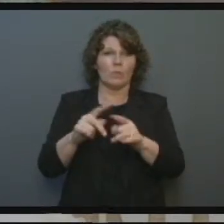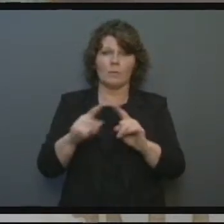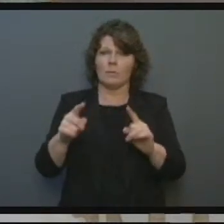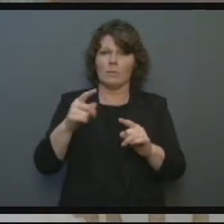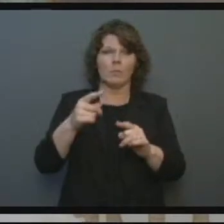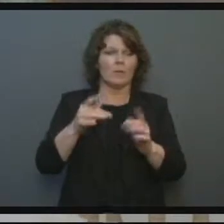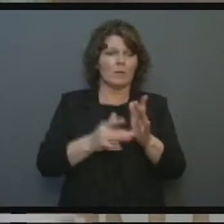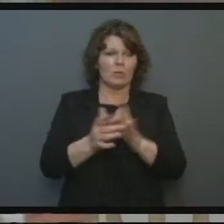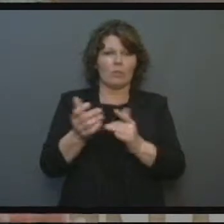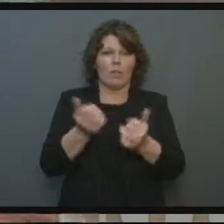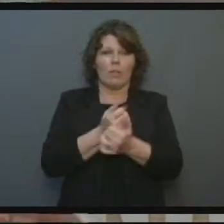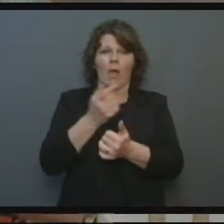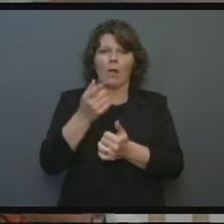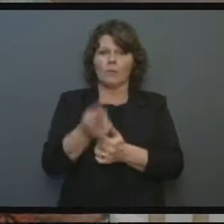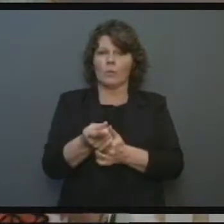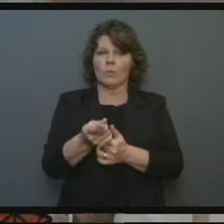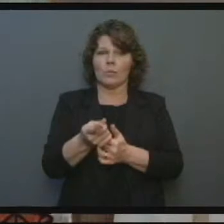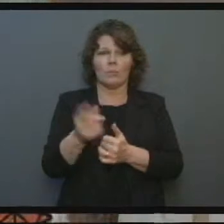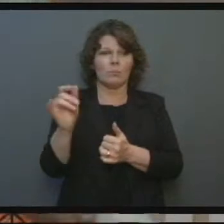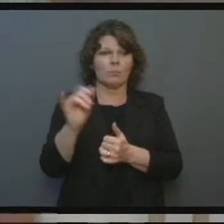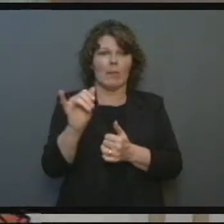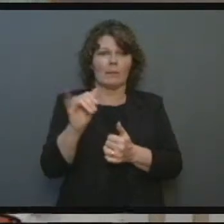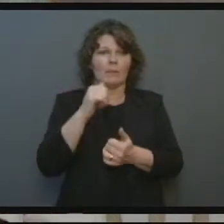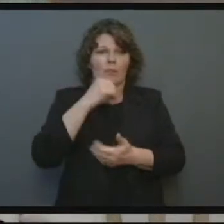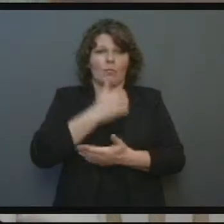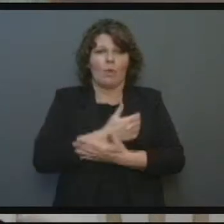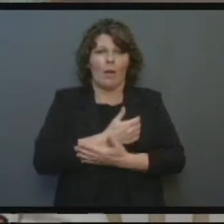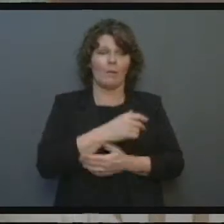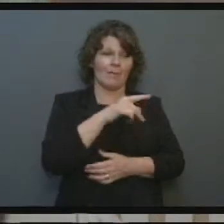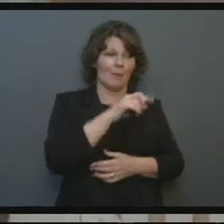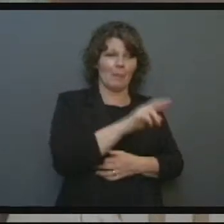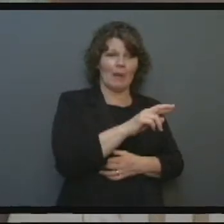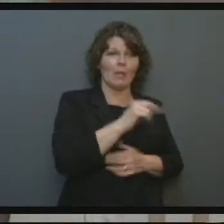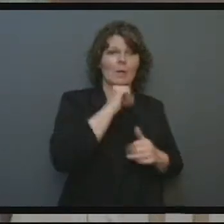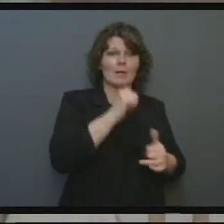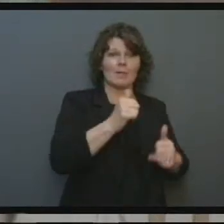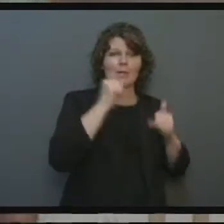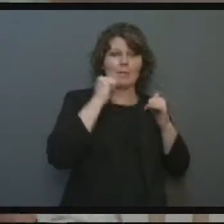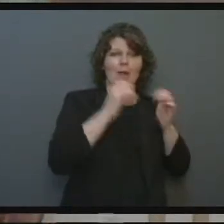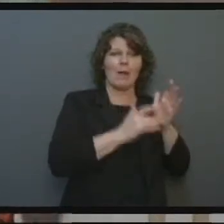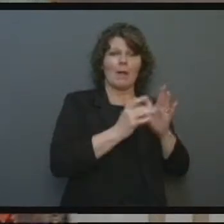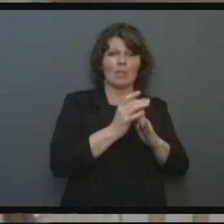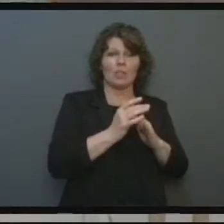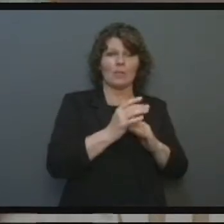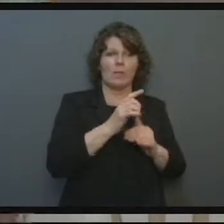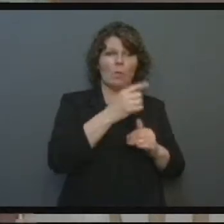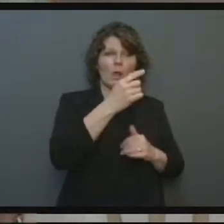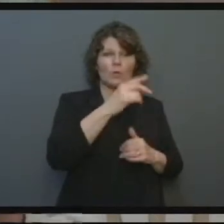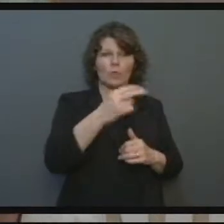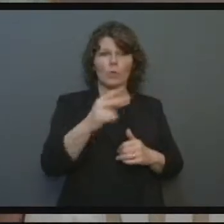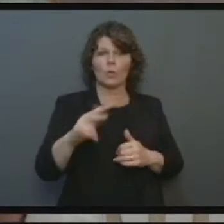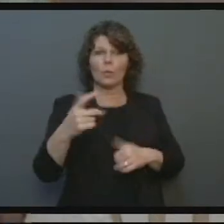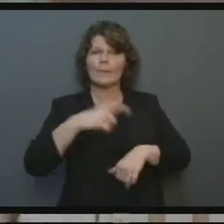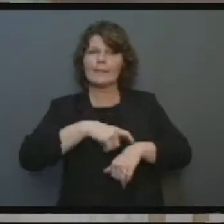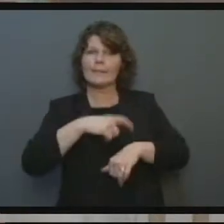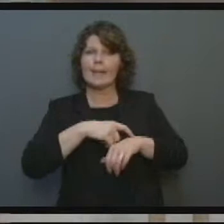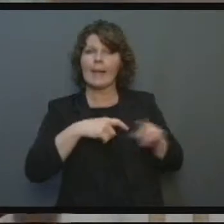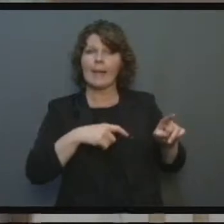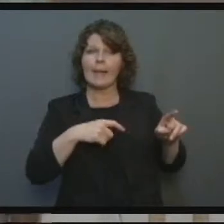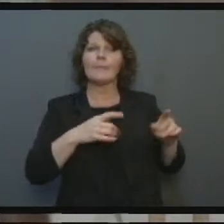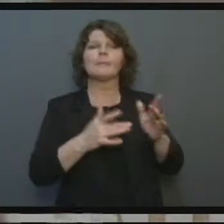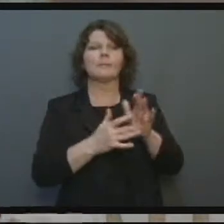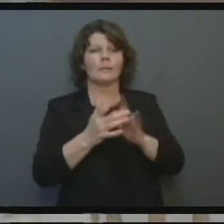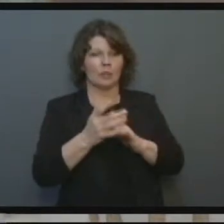daughter. Peter, who denied even knowing who Jesus was in front of others. Not once, not twice, but three different times,